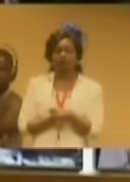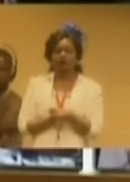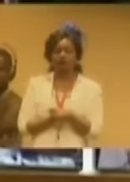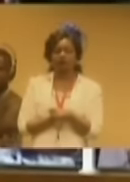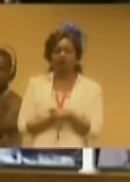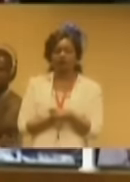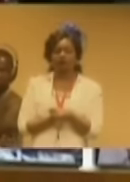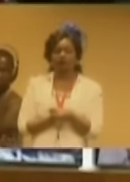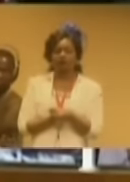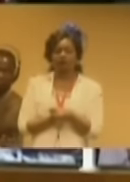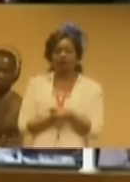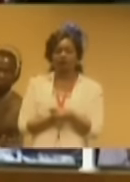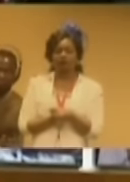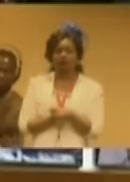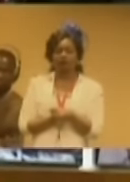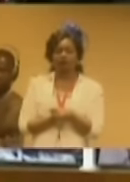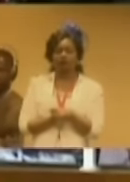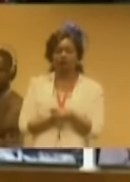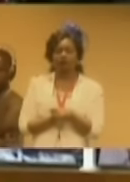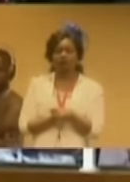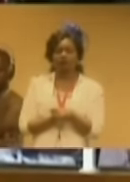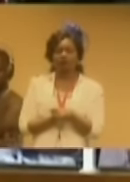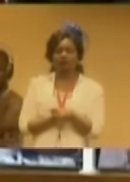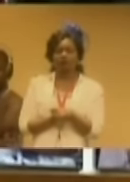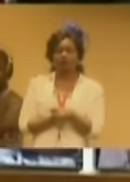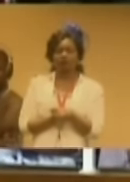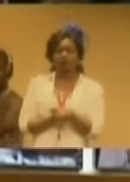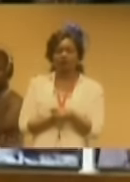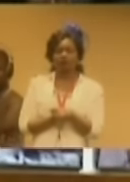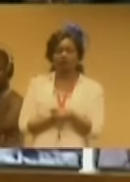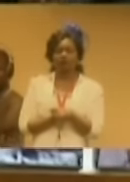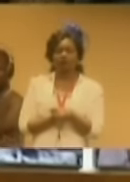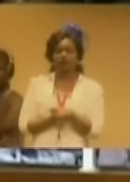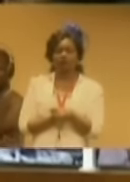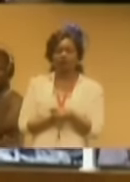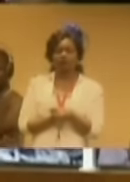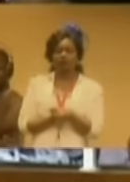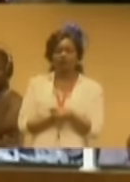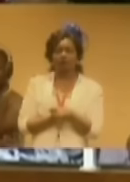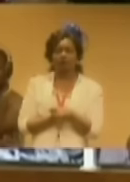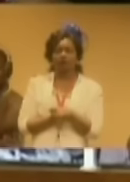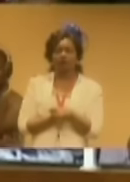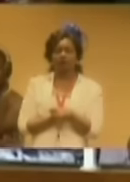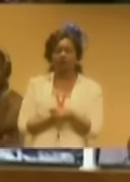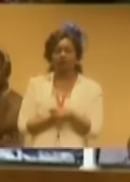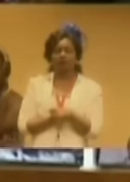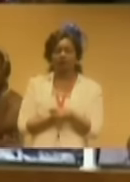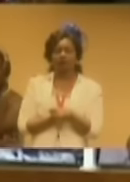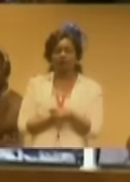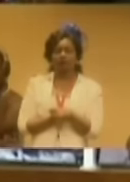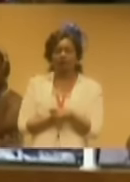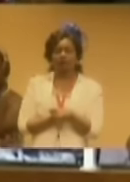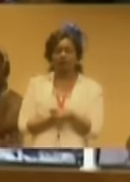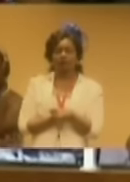project, which will benefit 61,000 people in Sipofaneni, Somdongo, and Matsanjeni.